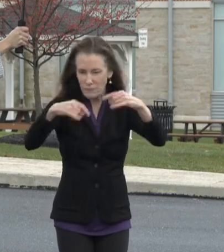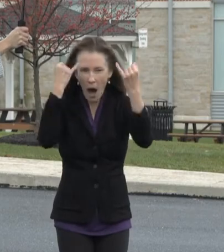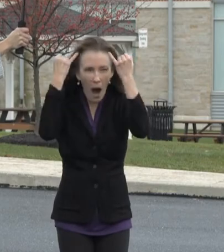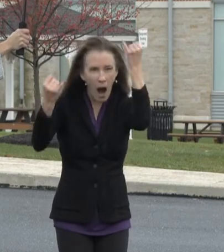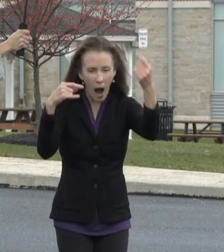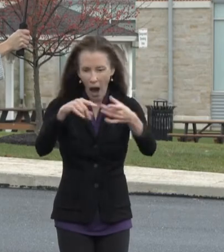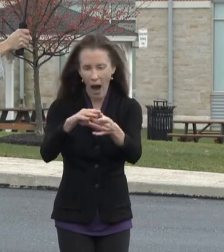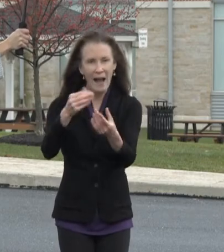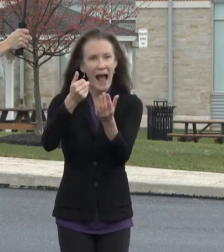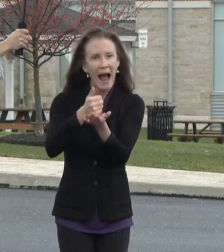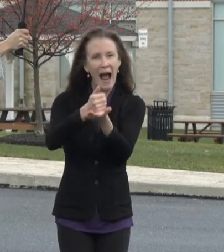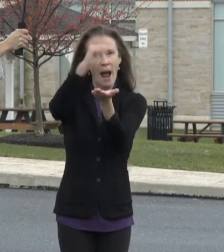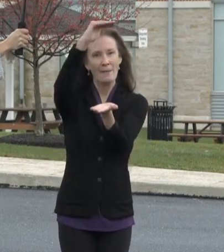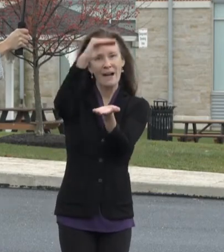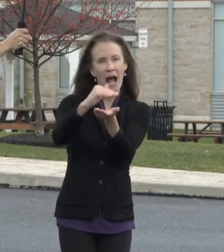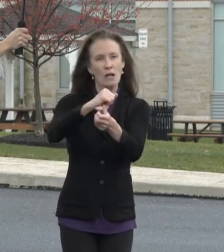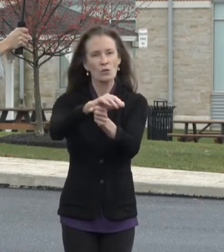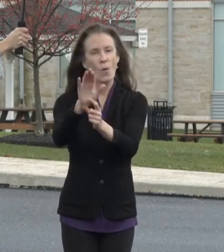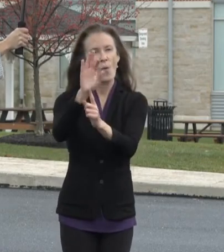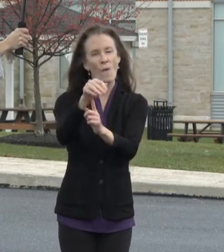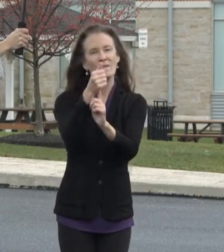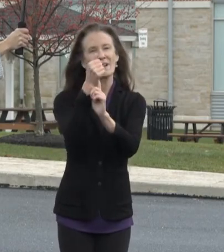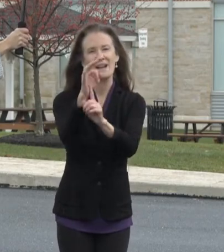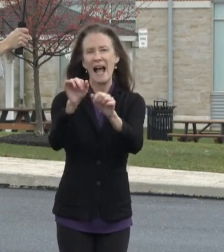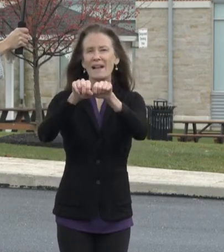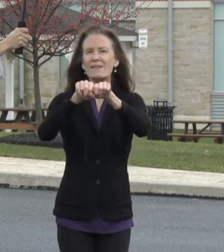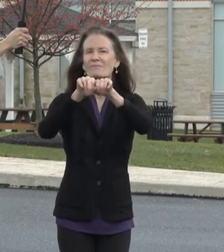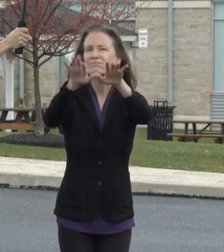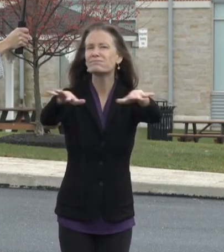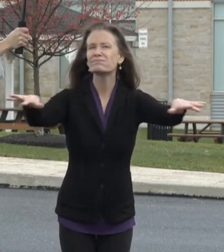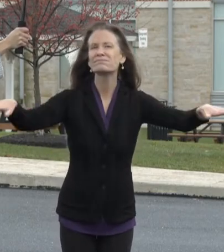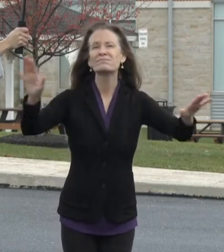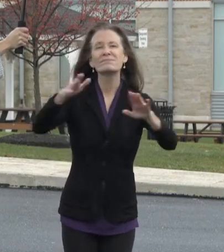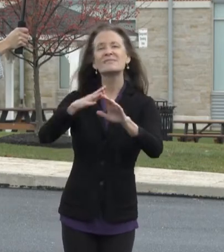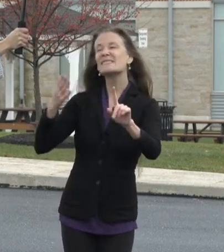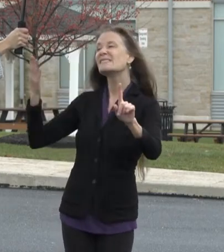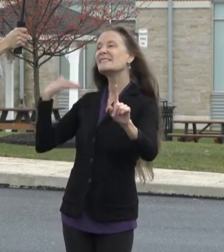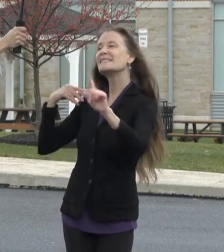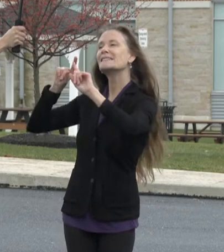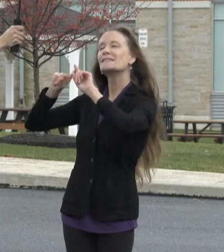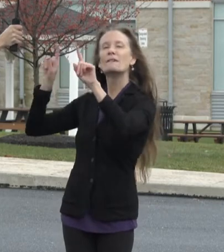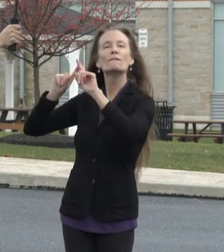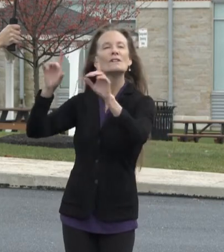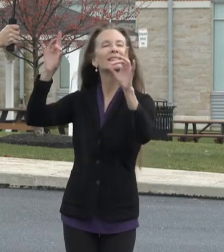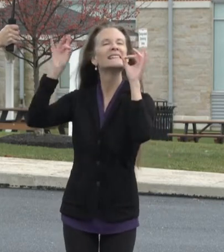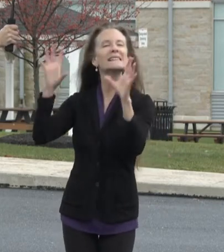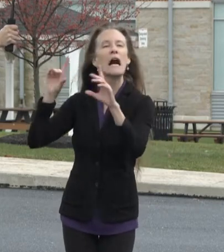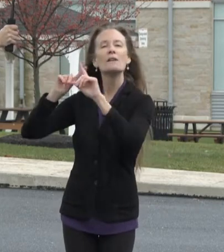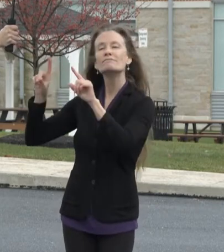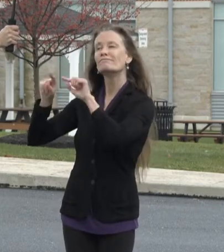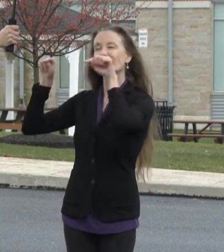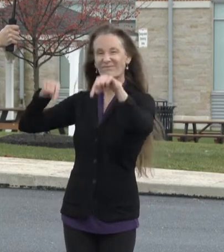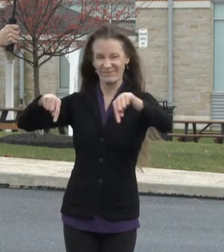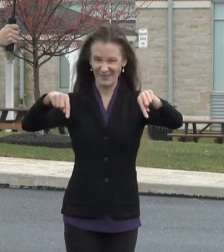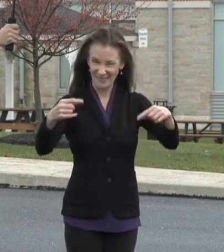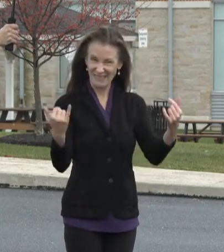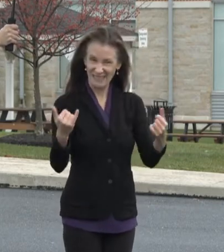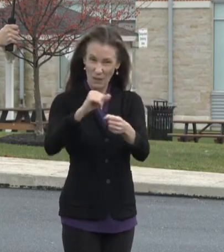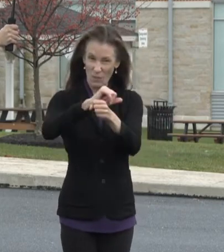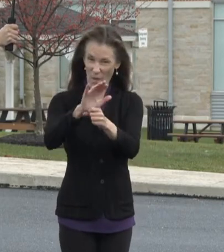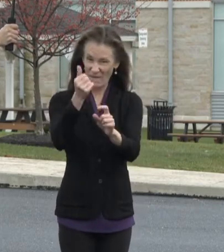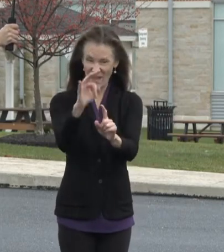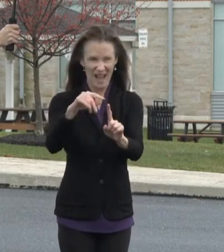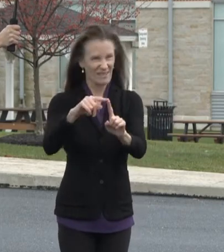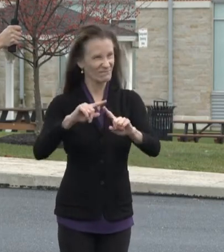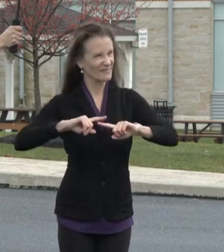COVID-19 pandemic is different than other disasters and emergencies that we're more accustomed to dealing with in the fact that it's a public health emergency that